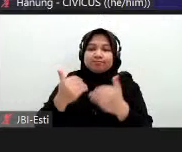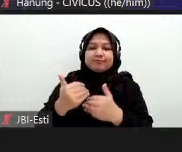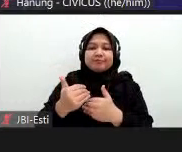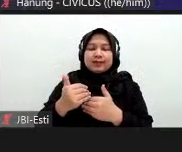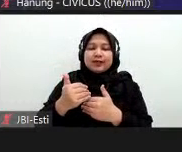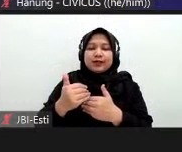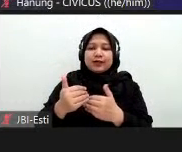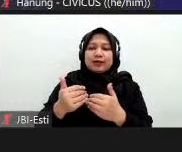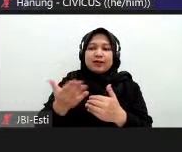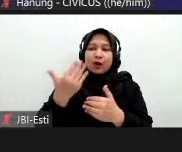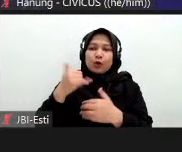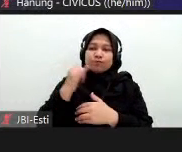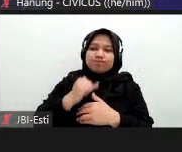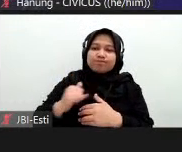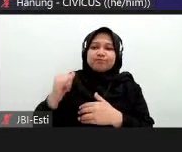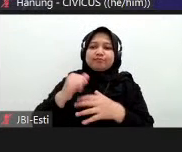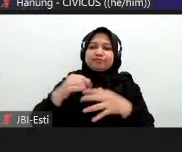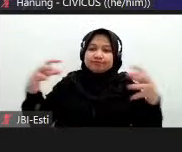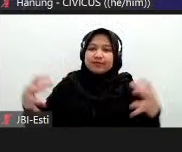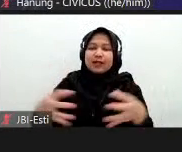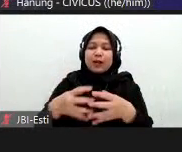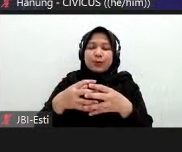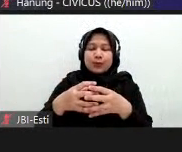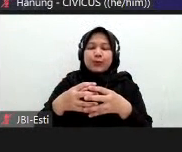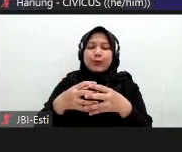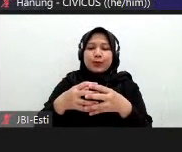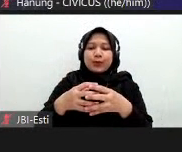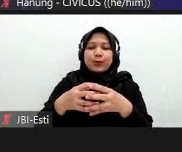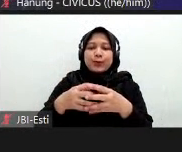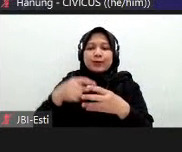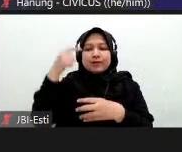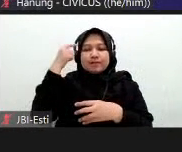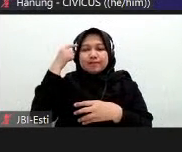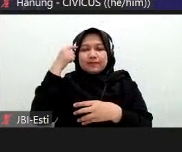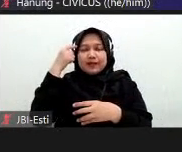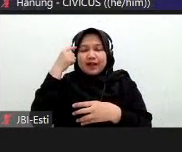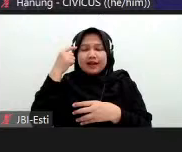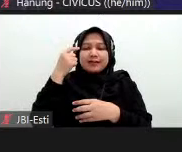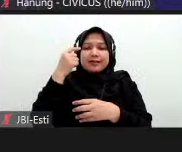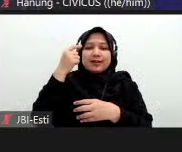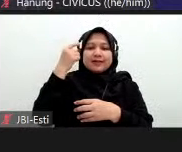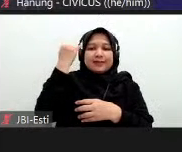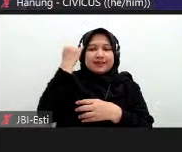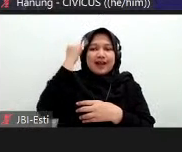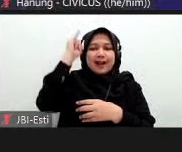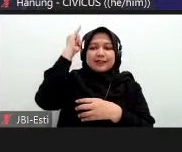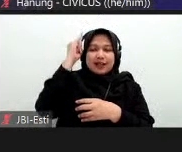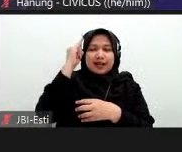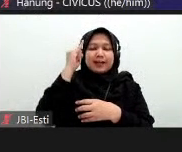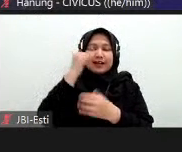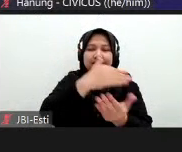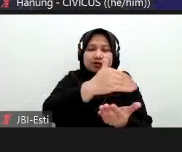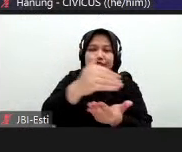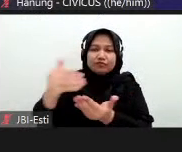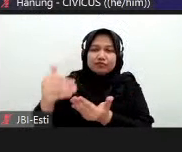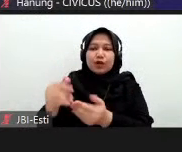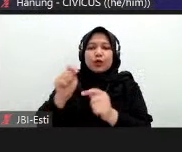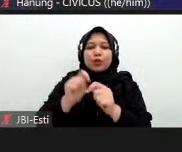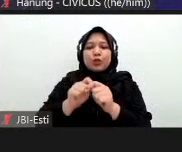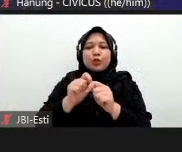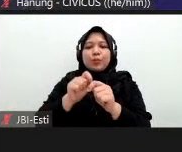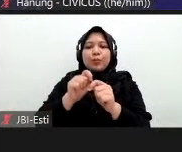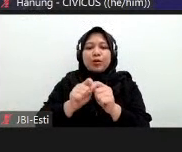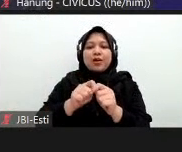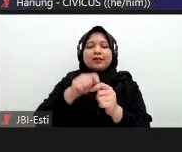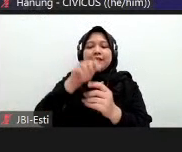bring and invite everyone to join and then formulated those ideas and do the brainstorming